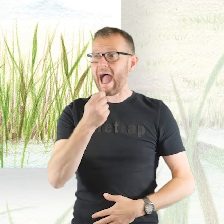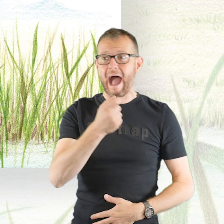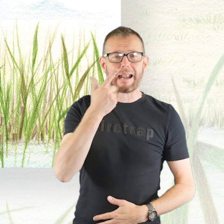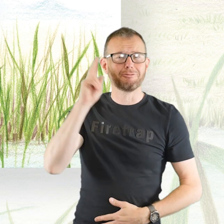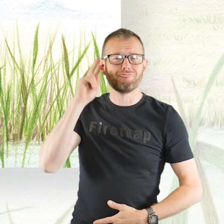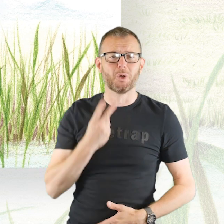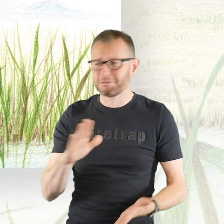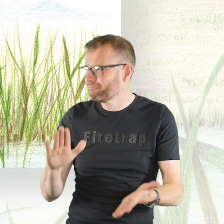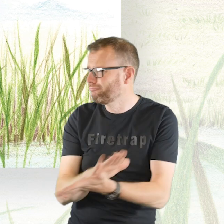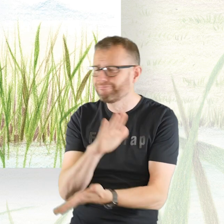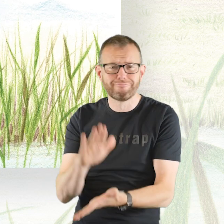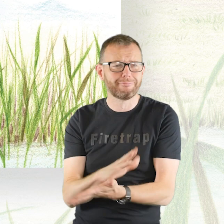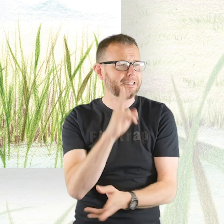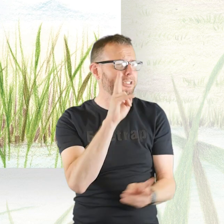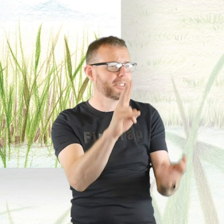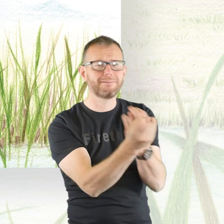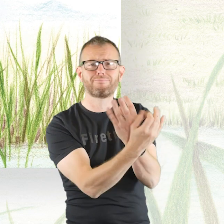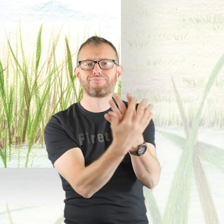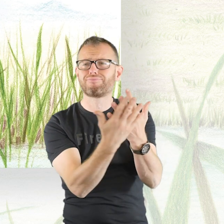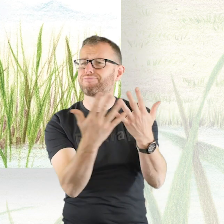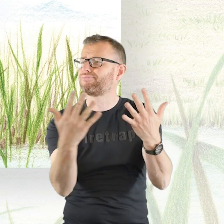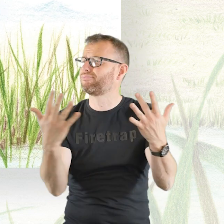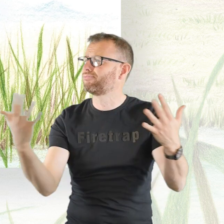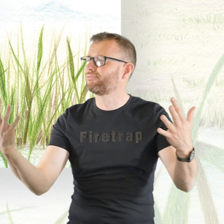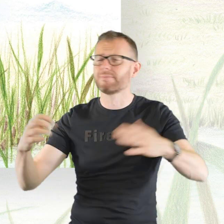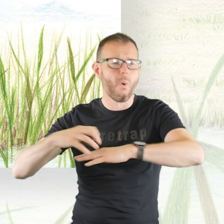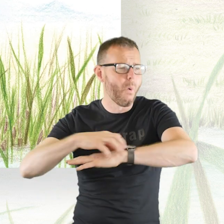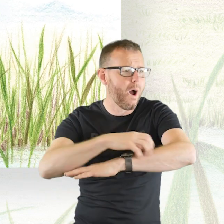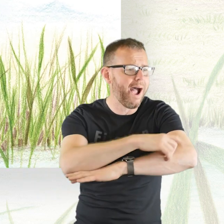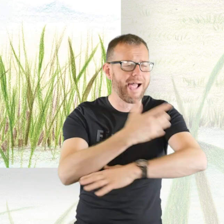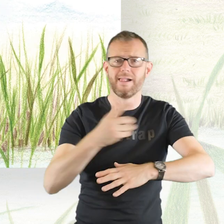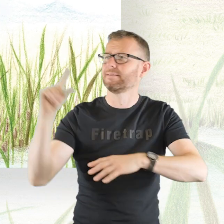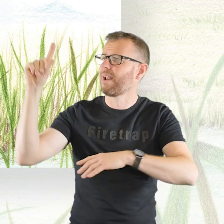Alex and Rosie were very happy to see so much wildlife.